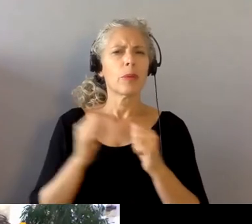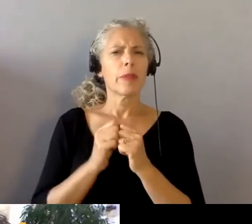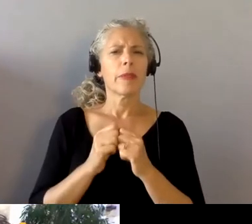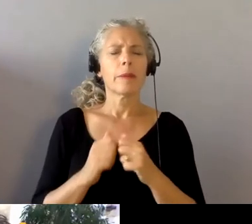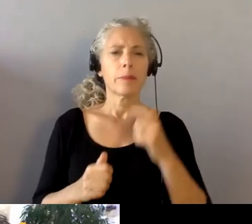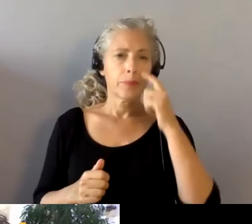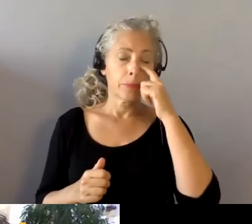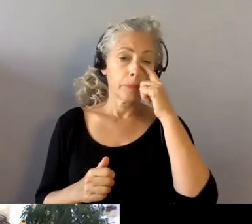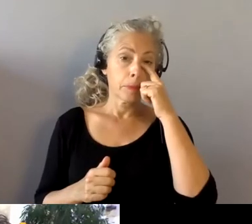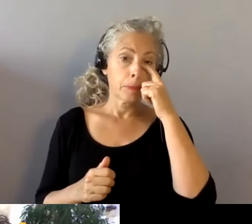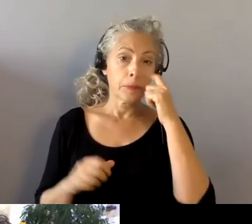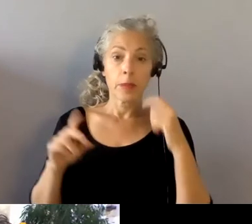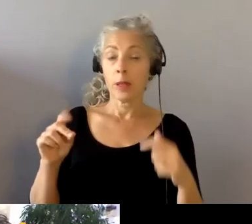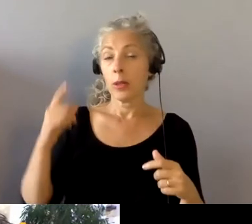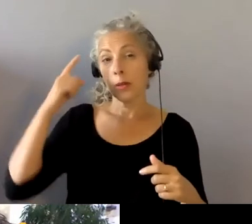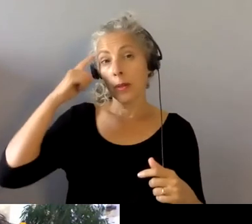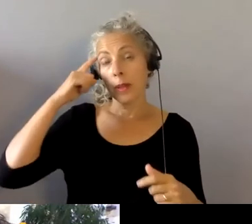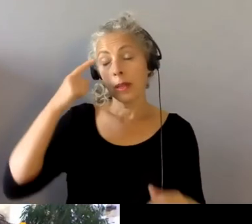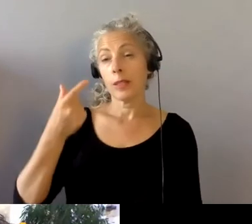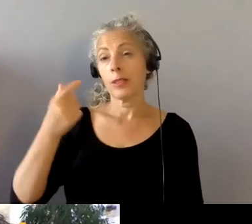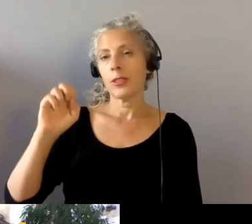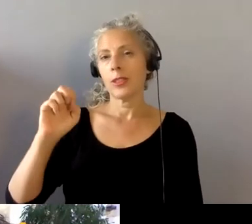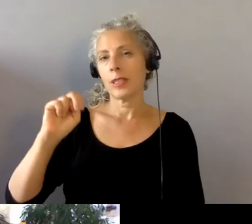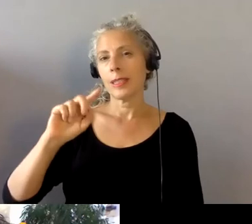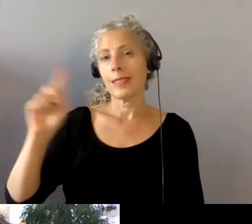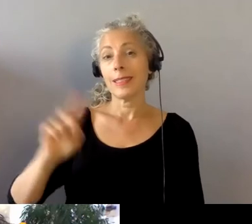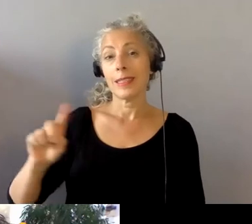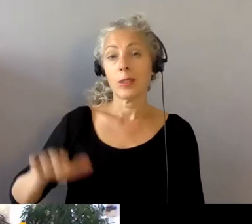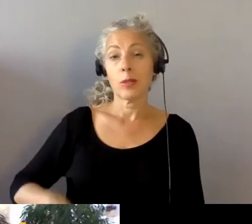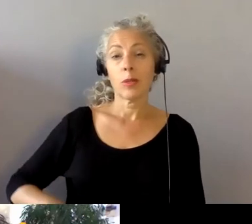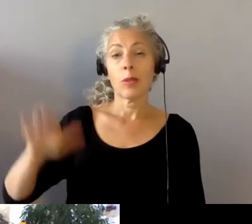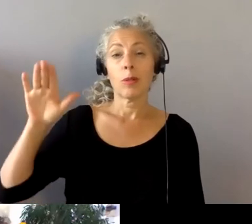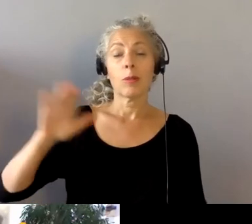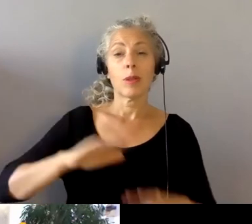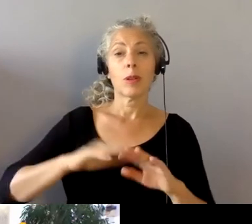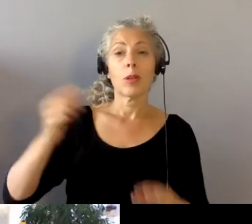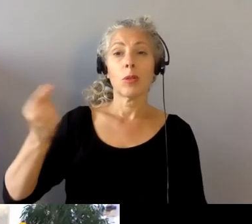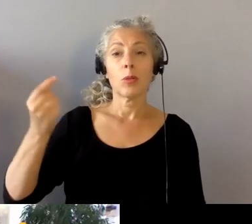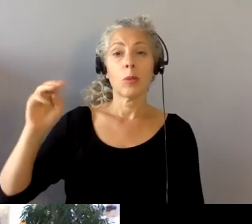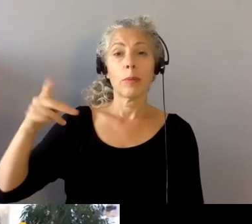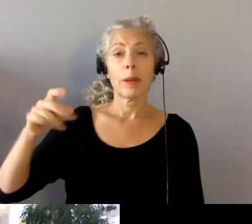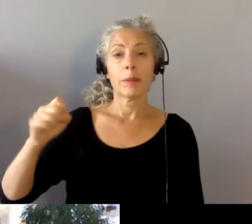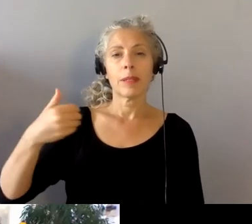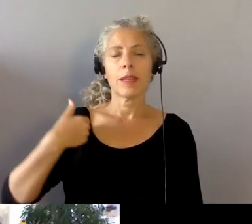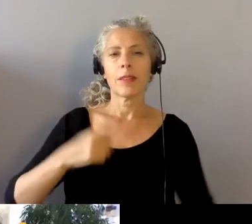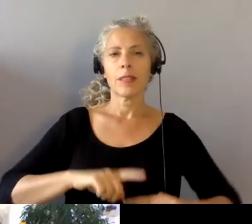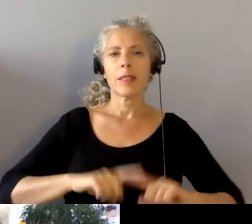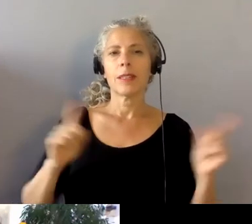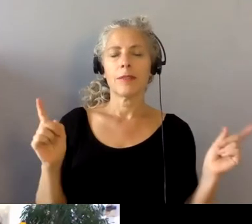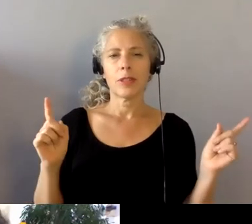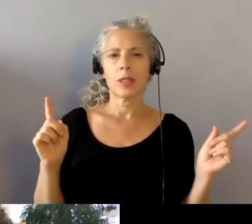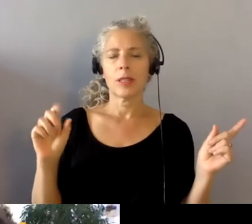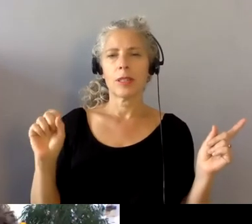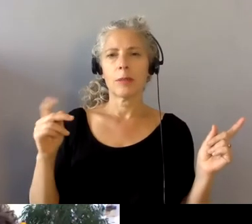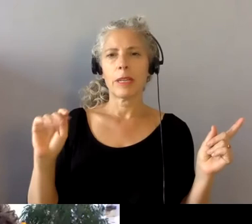And also, do you think that Gen Z, having grown up on Google Maps, might have a different spatial